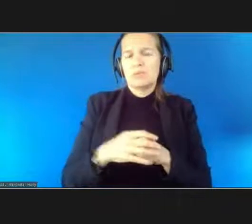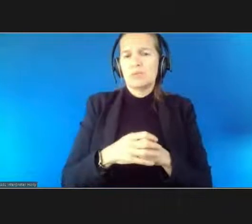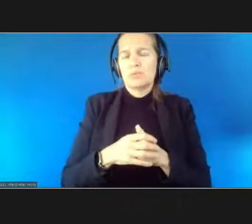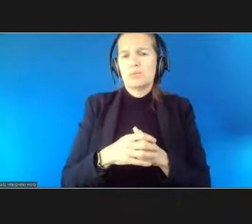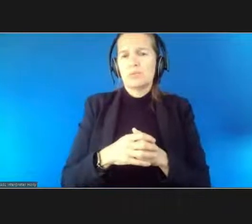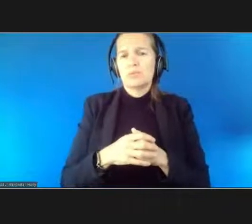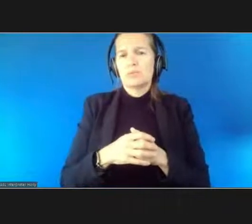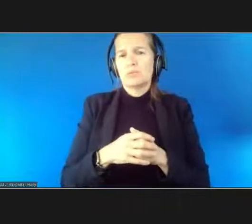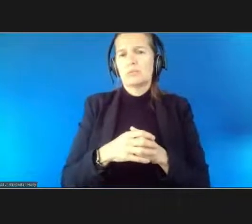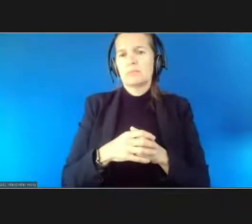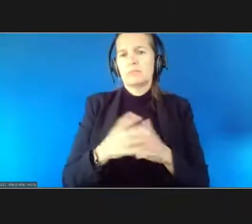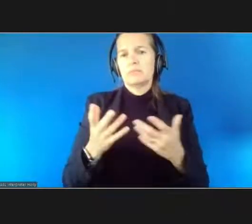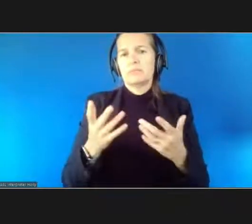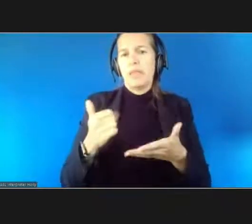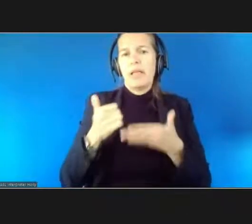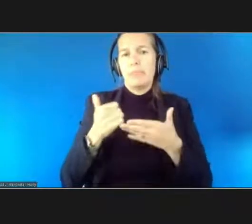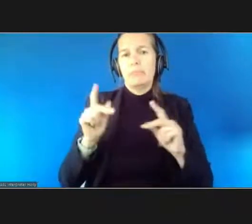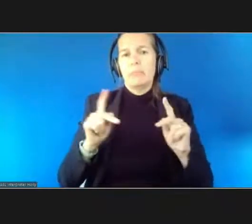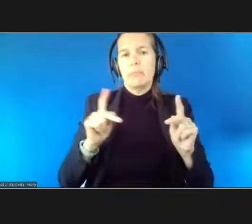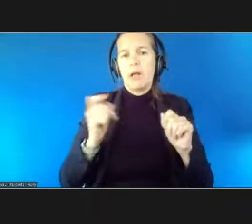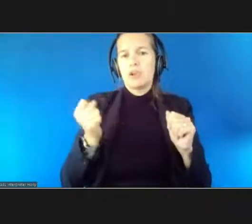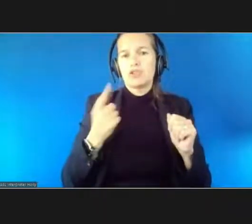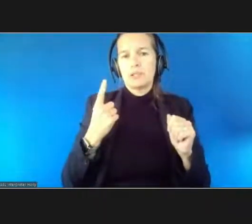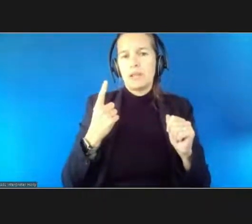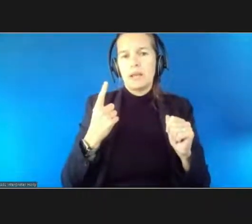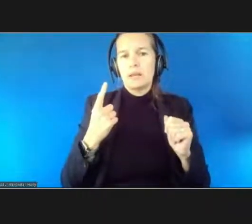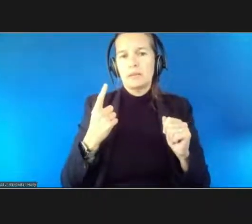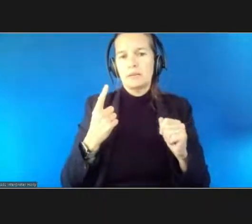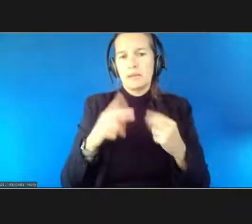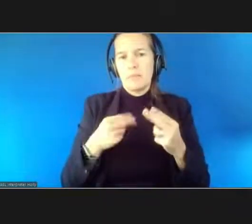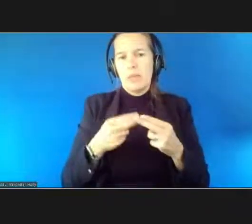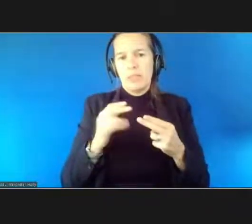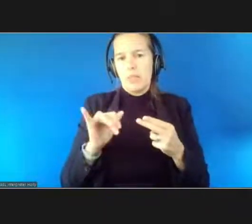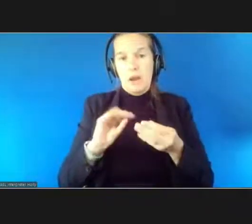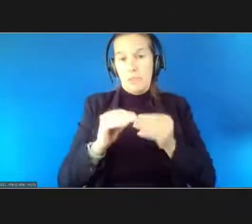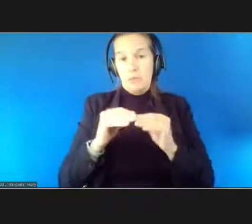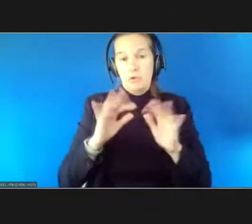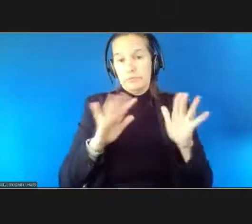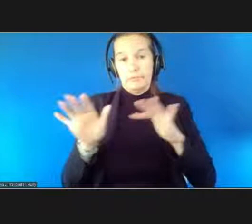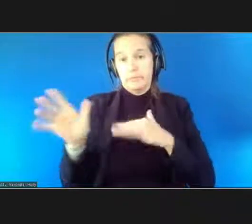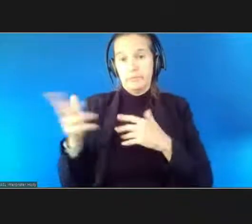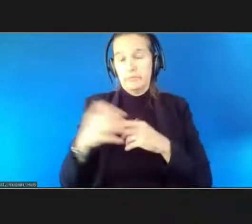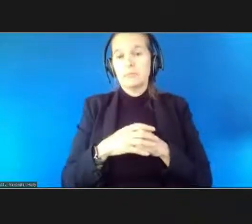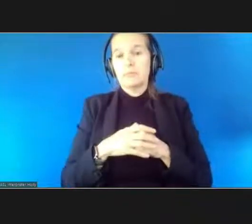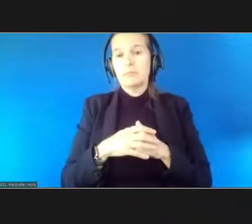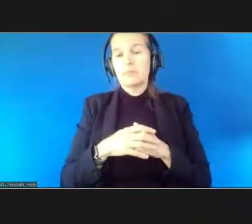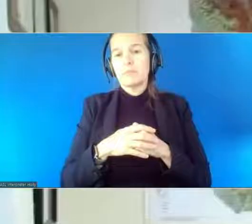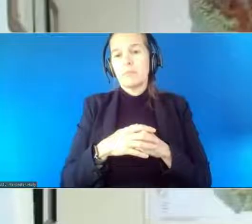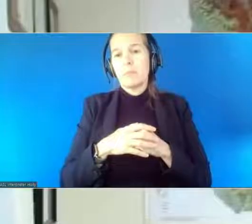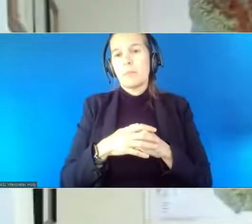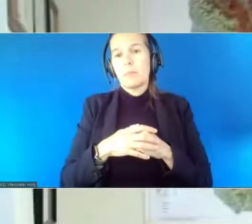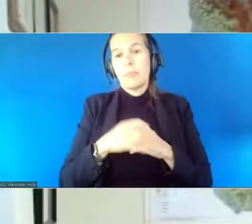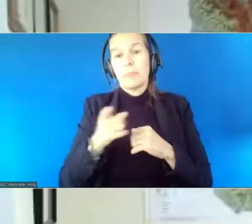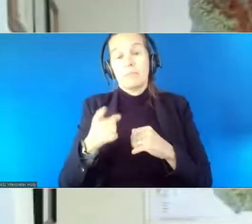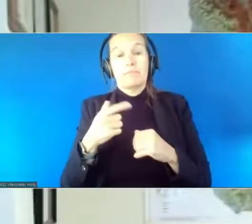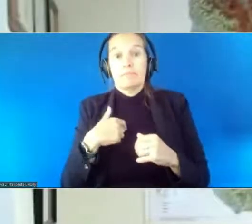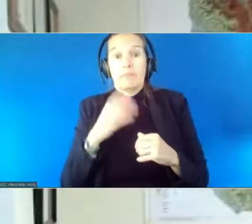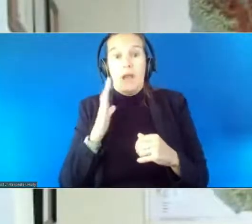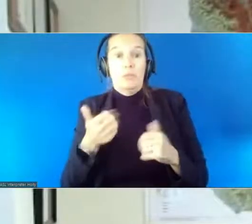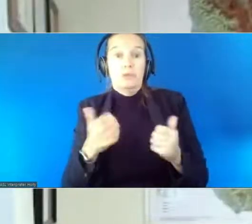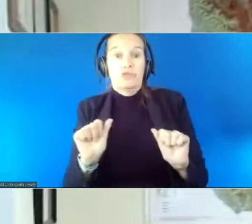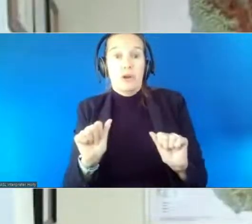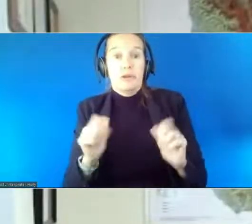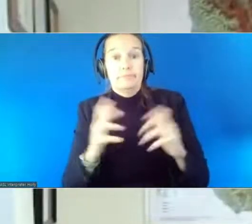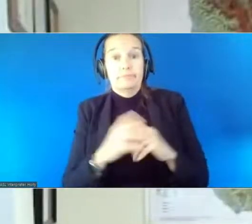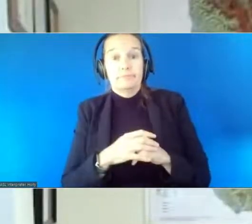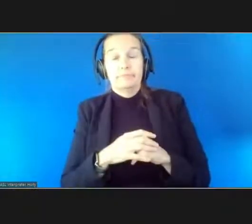provide context for people to know how to understand those things as they come up. I will try. So we